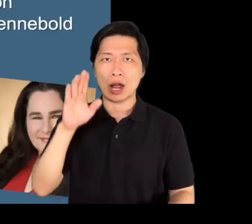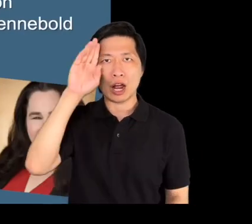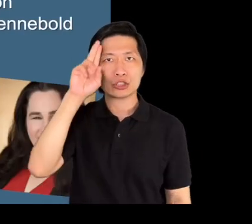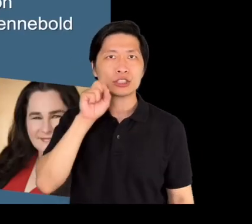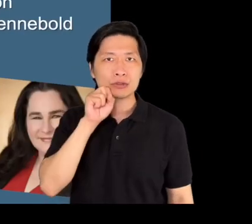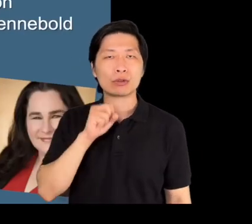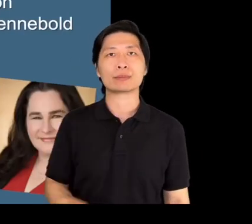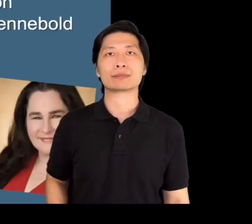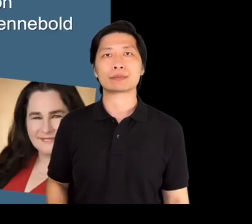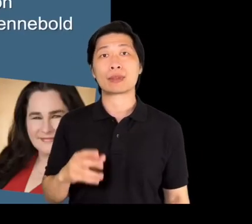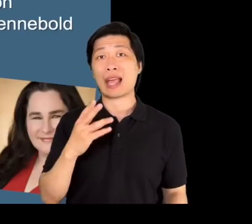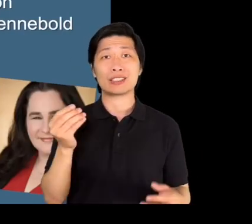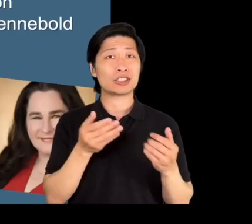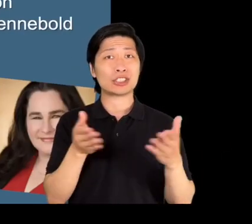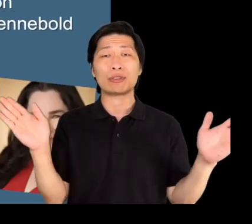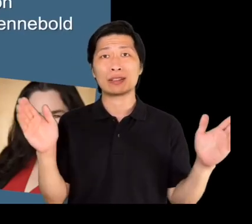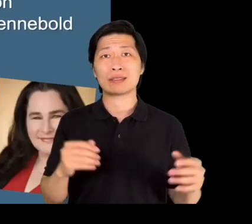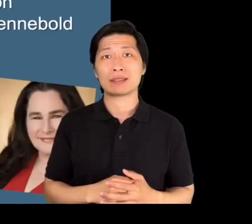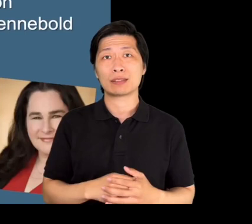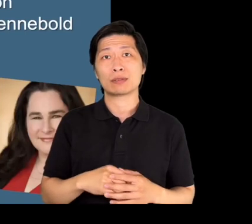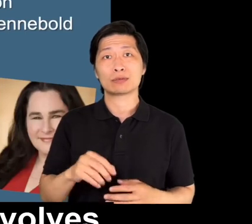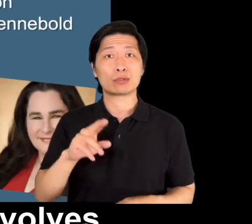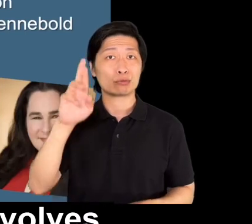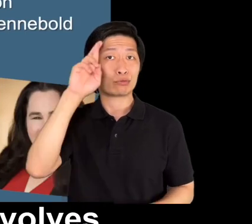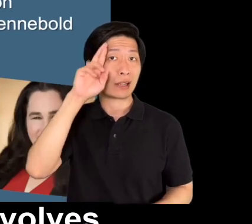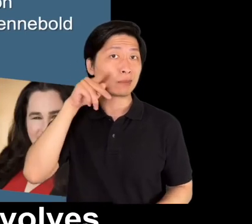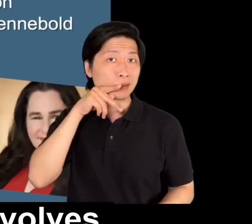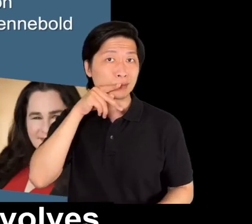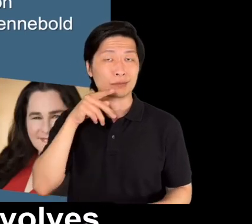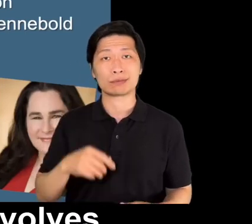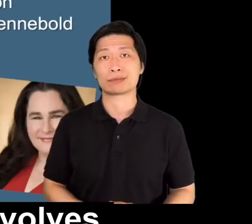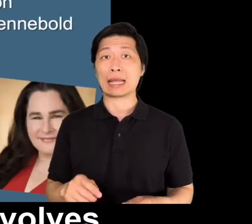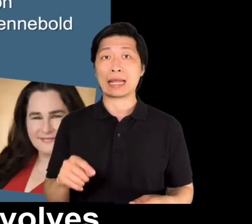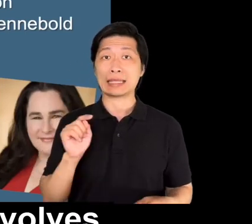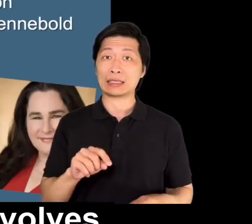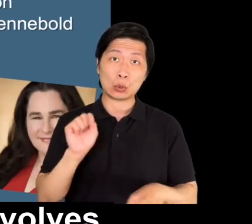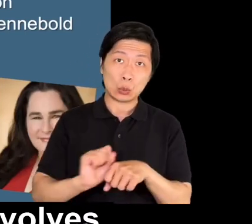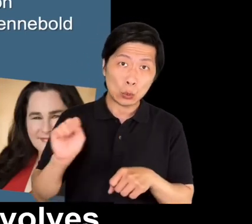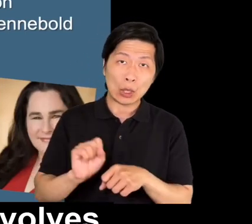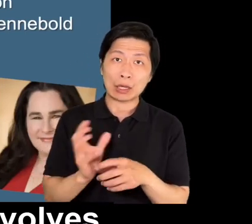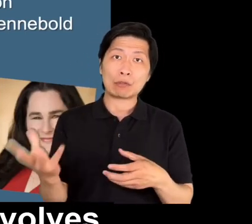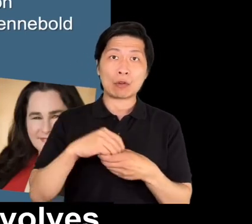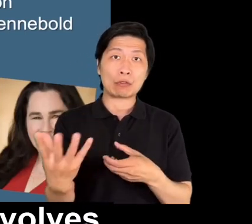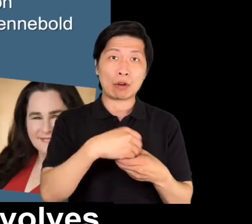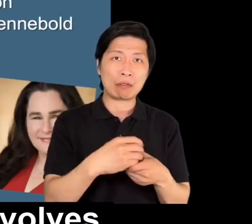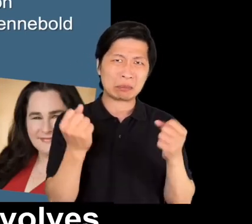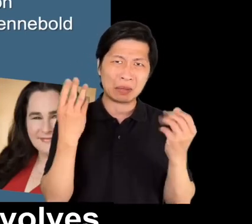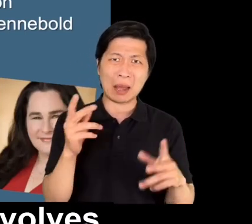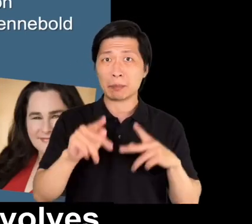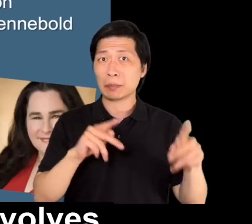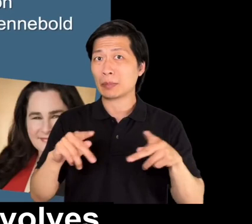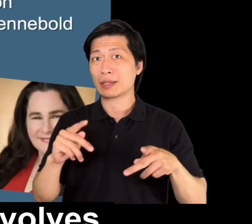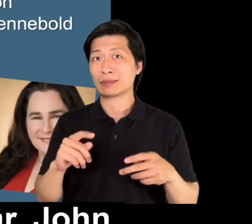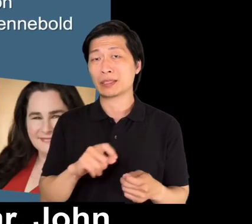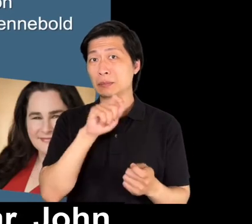So this effort involves a lot of people. And in particular, John